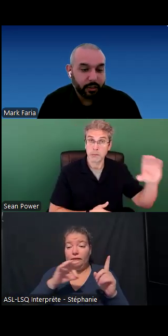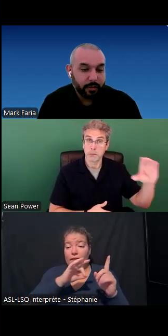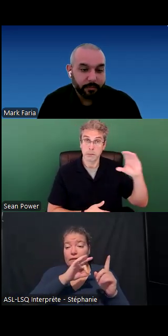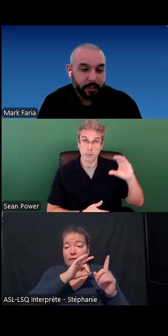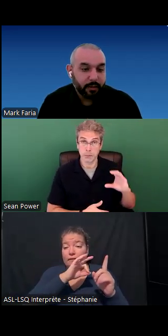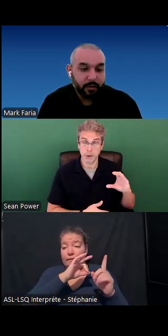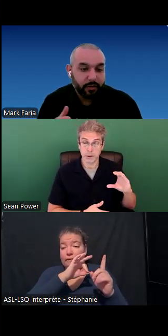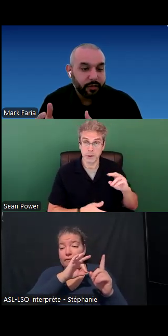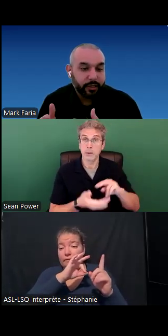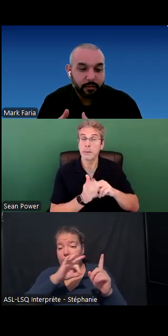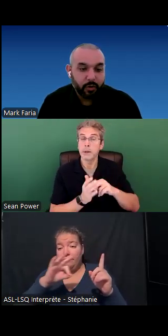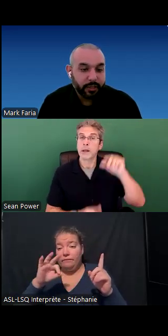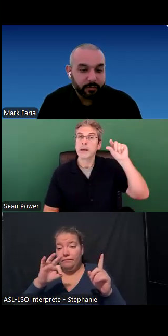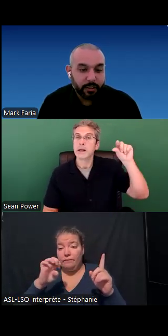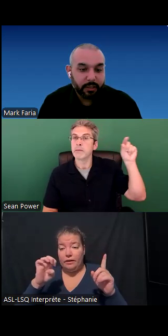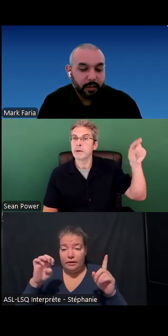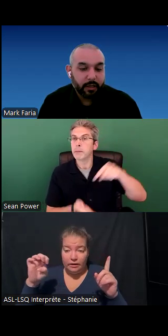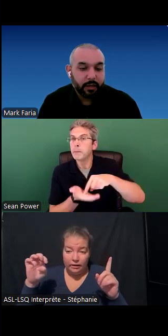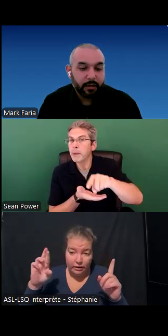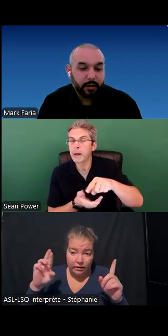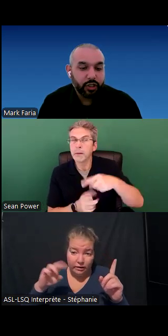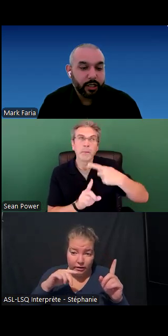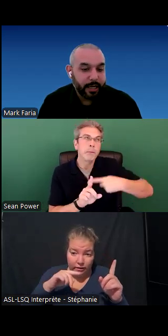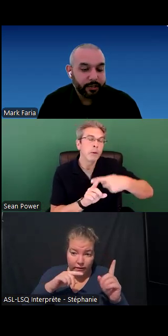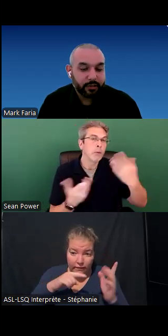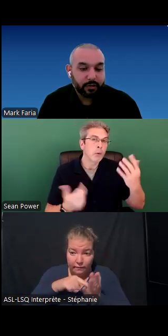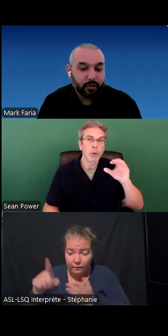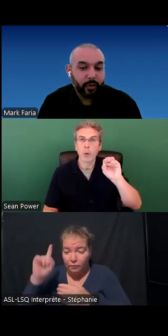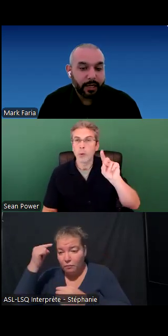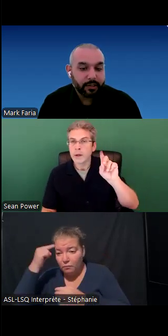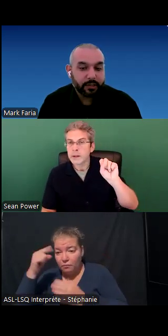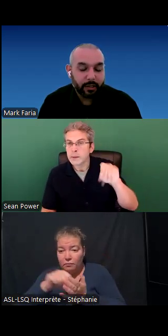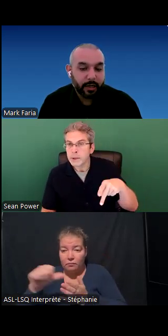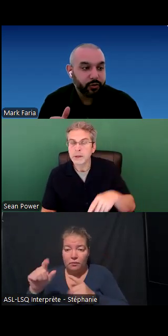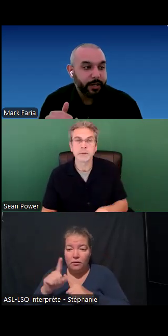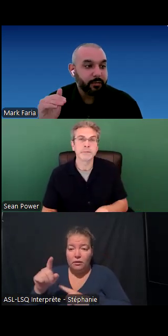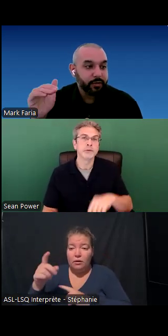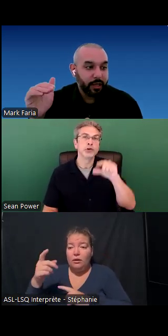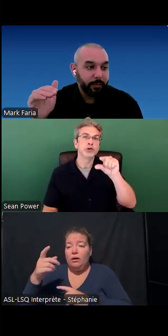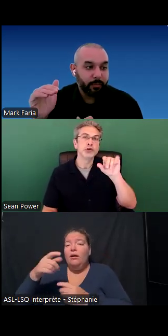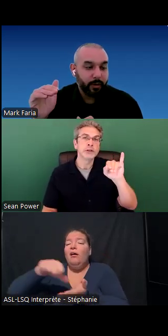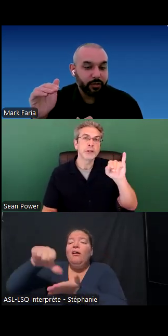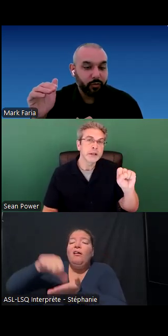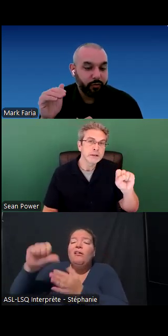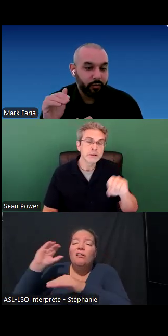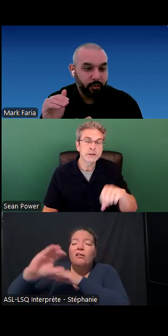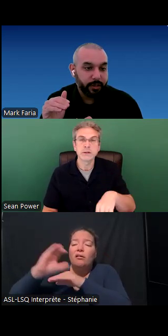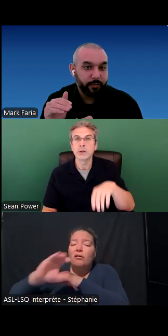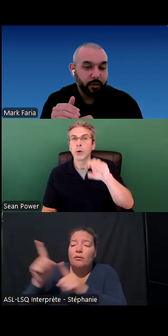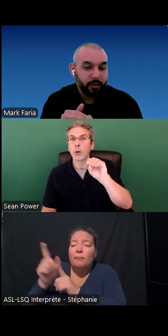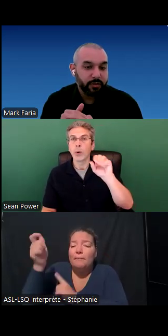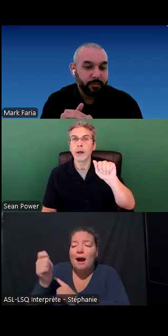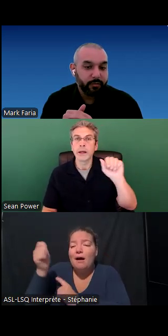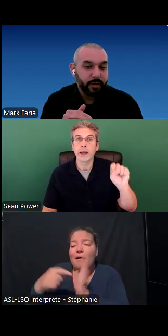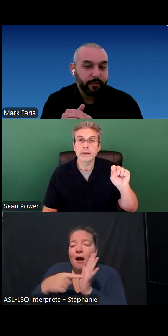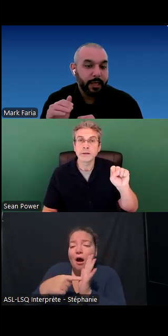So things like ODSP, GIS, OAS, as your income goes up, as you withdraw more money from